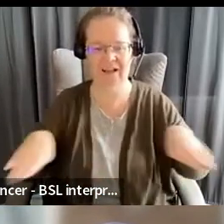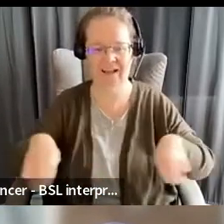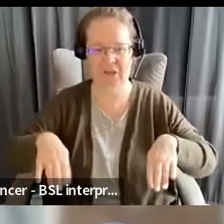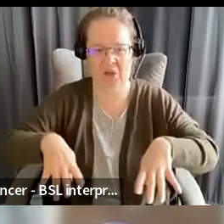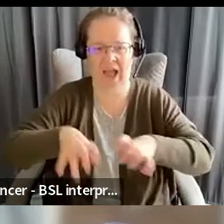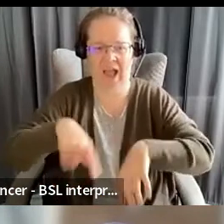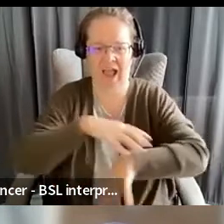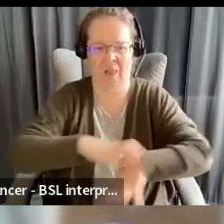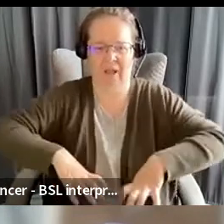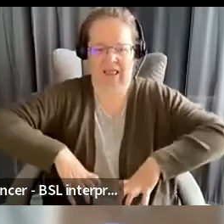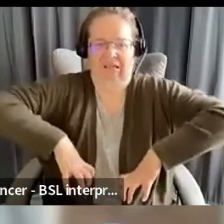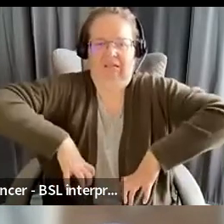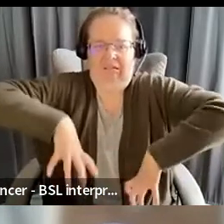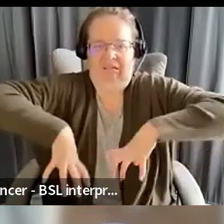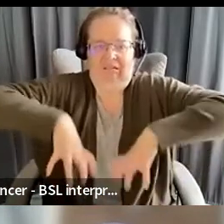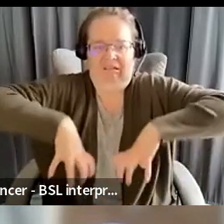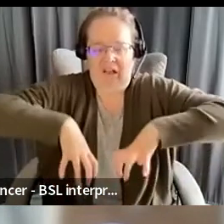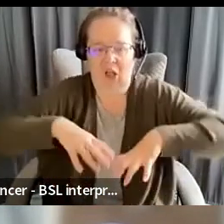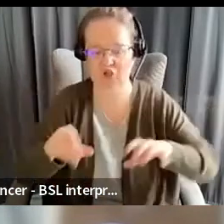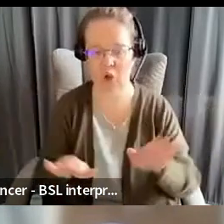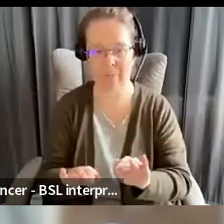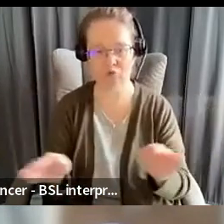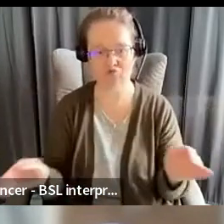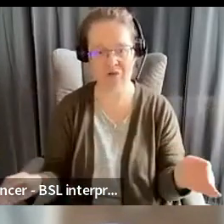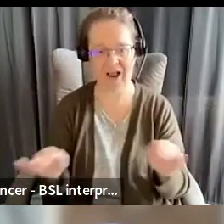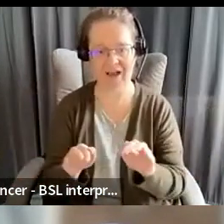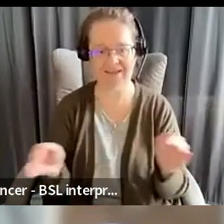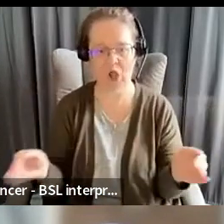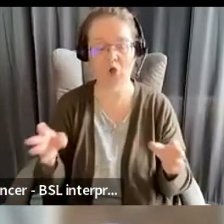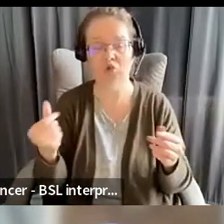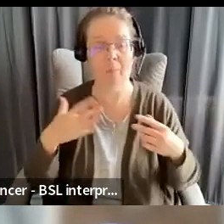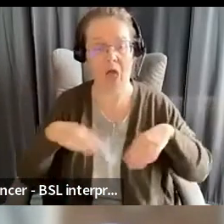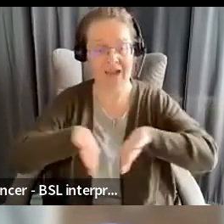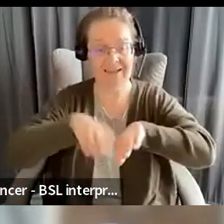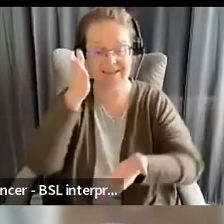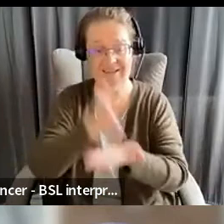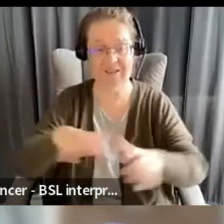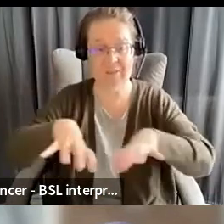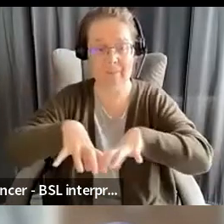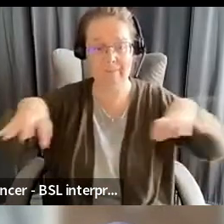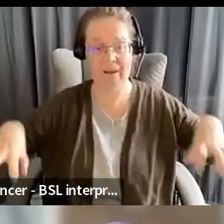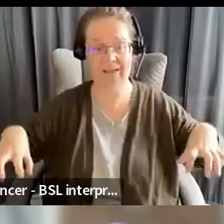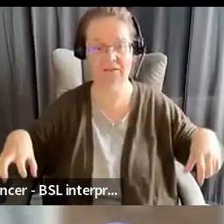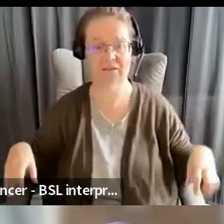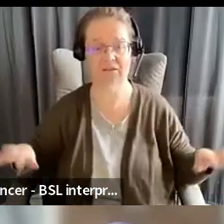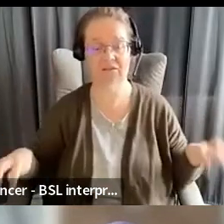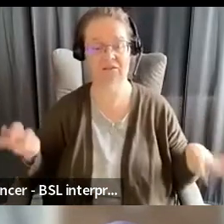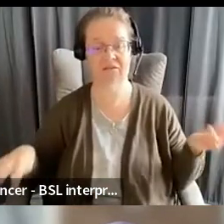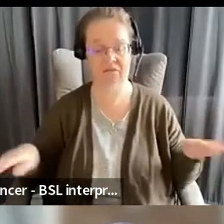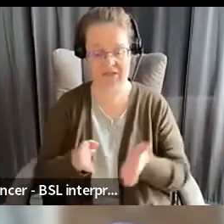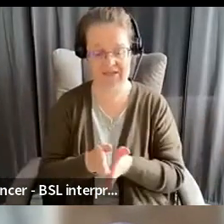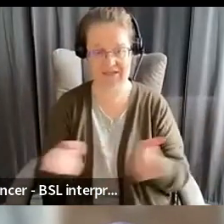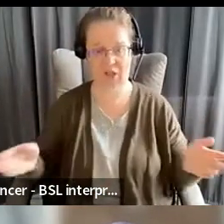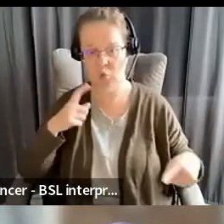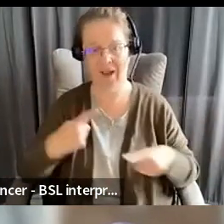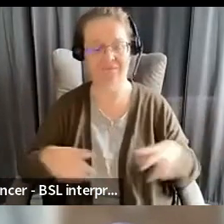that, if you have a rounded one, or some people prefer actually a split keyboard where like you have the right hand on one and then you can type